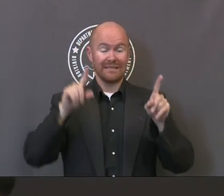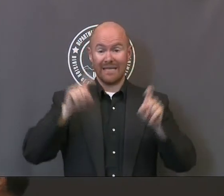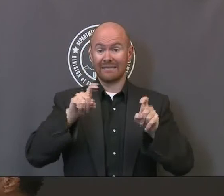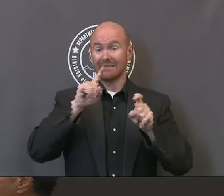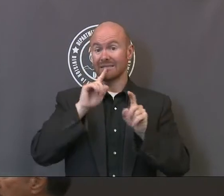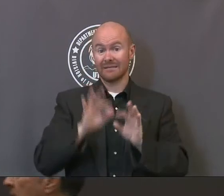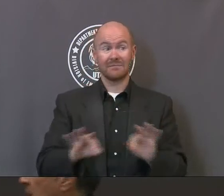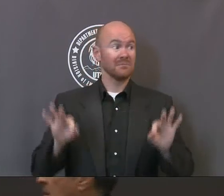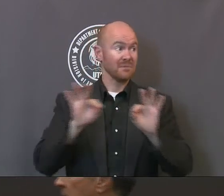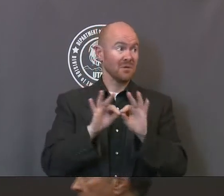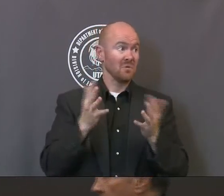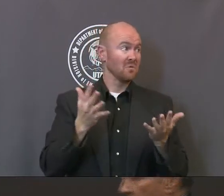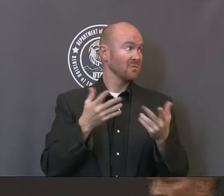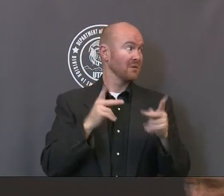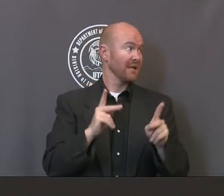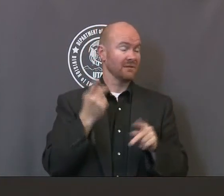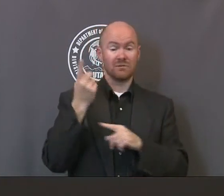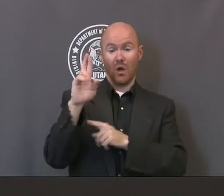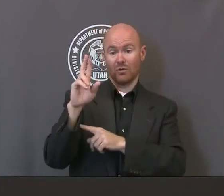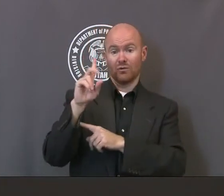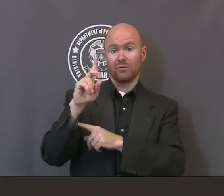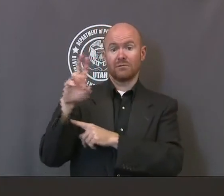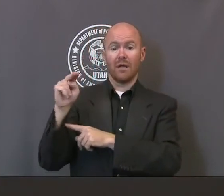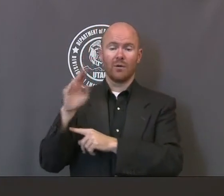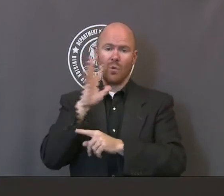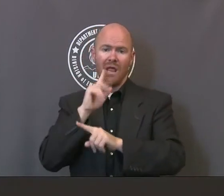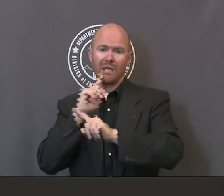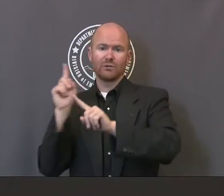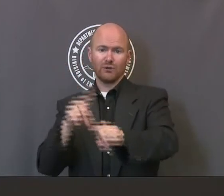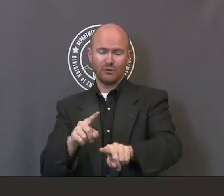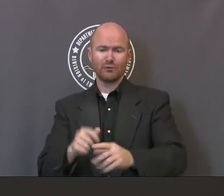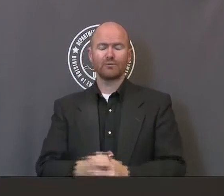wants? Dr. Dunn?